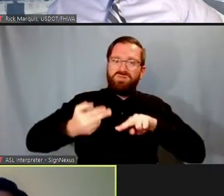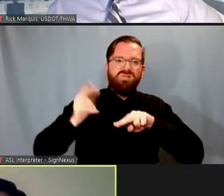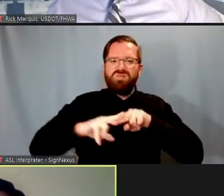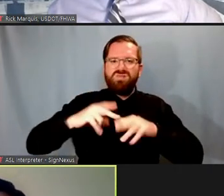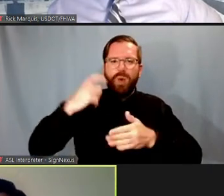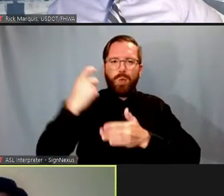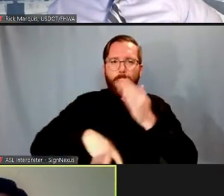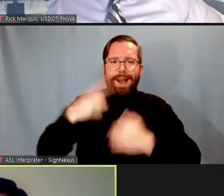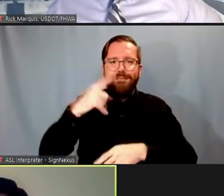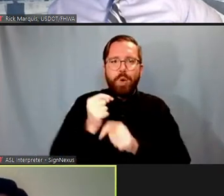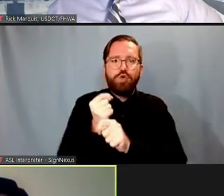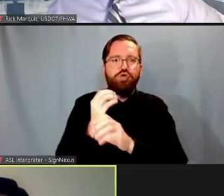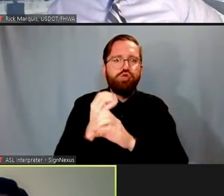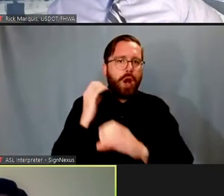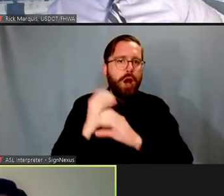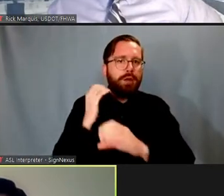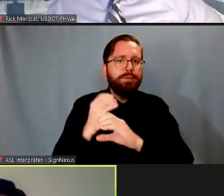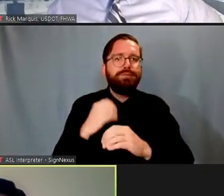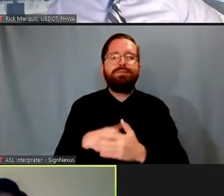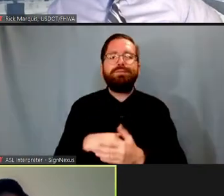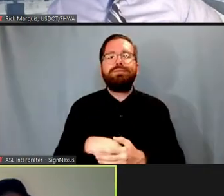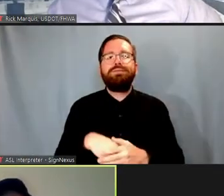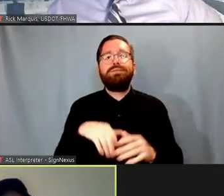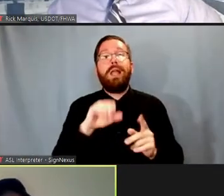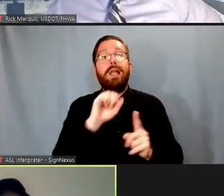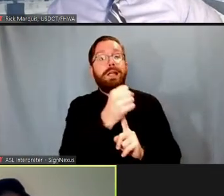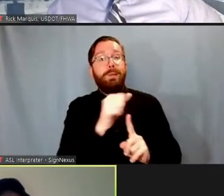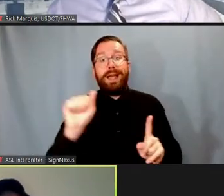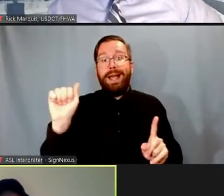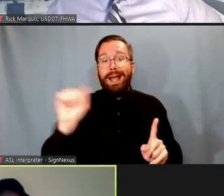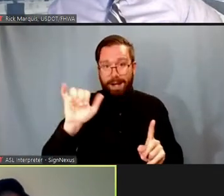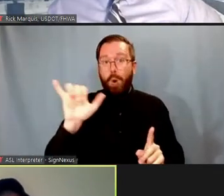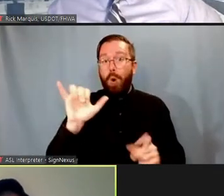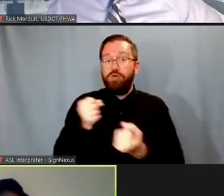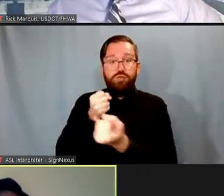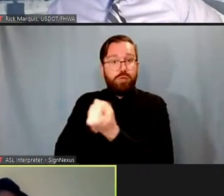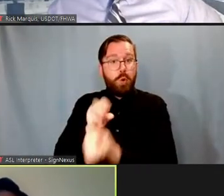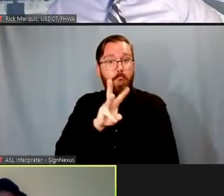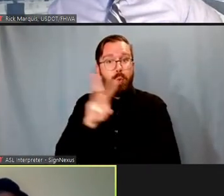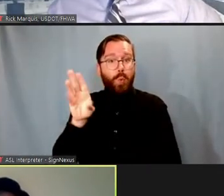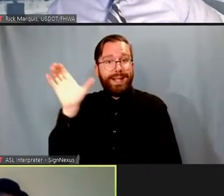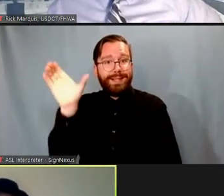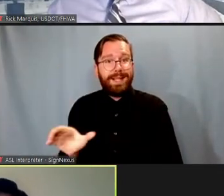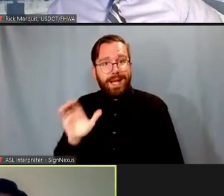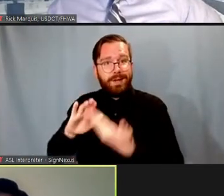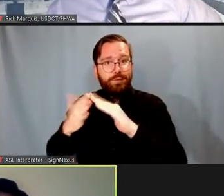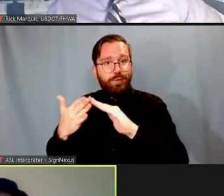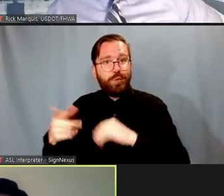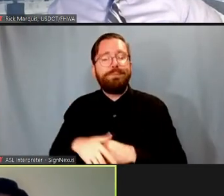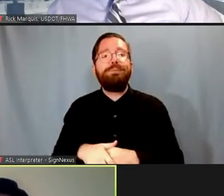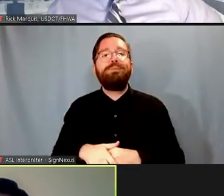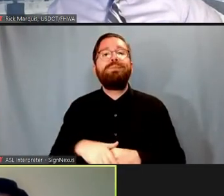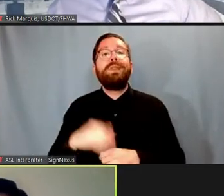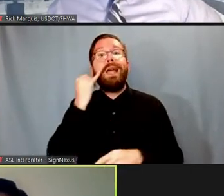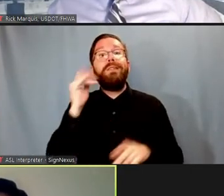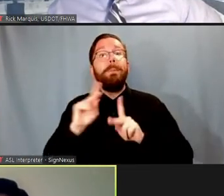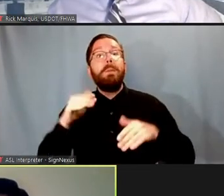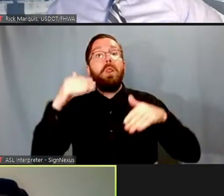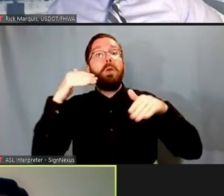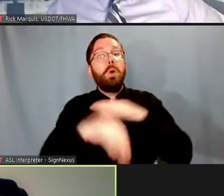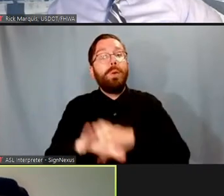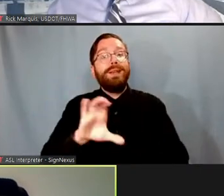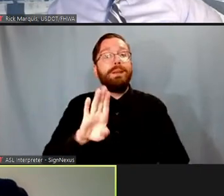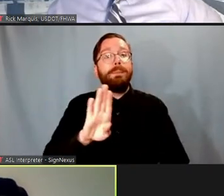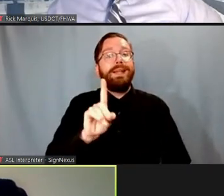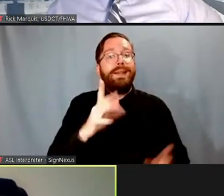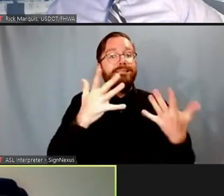a would also work for our west side community under scenario a traffic from vehicles entering and leaving the cbd would decrease by about 23